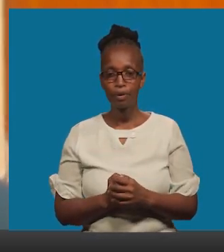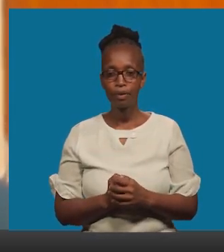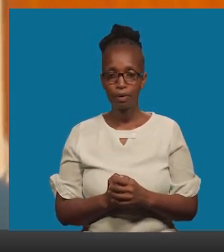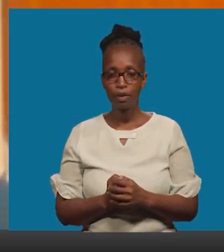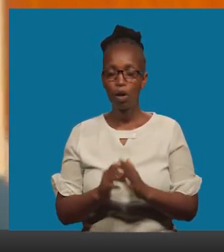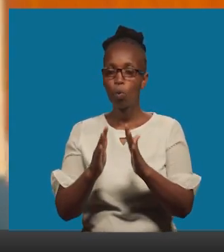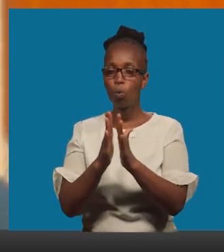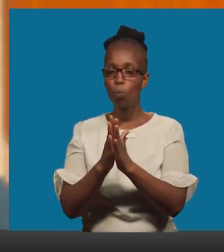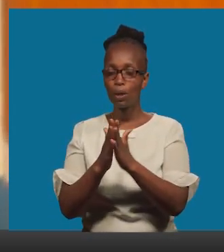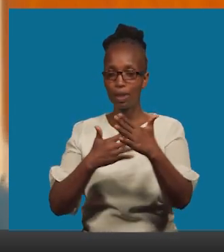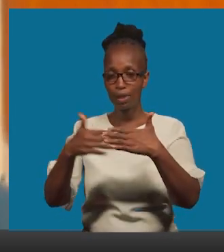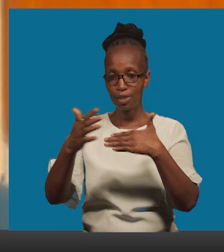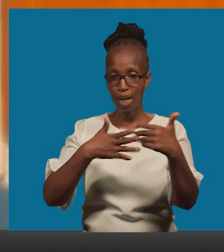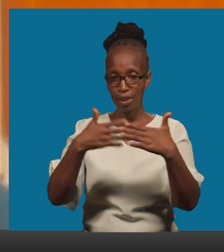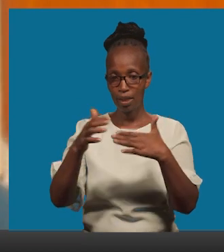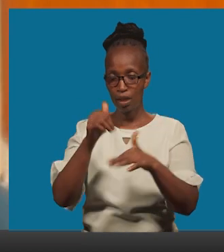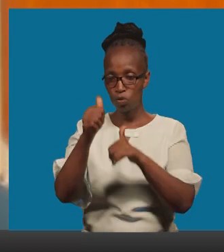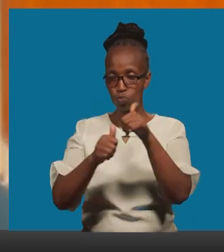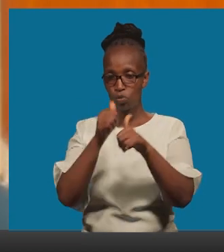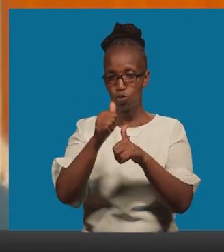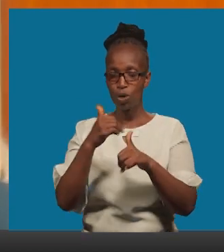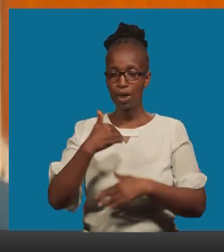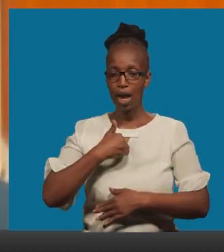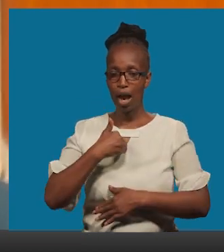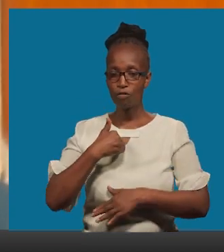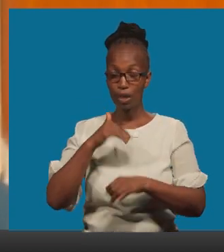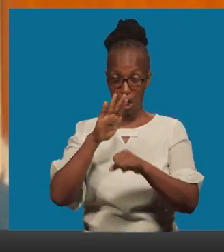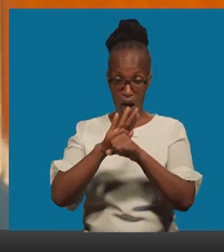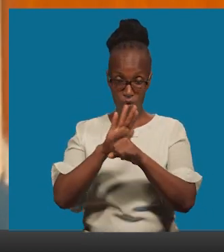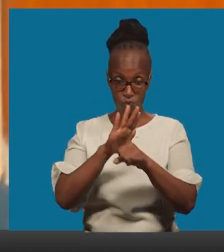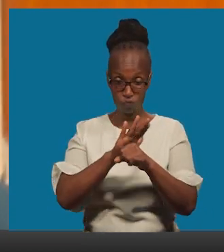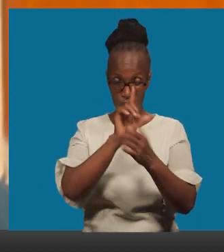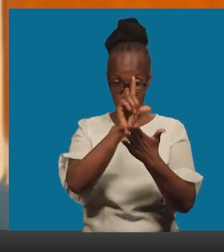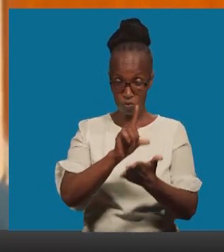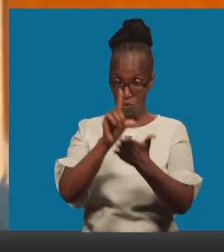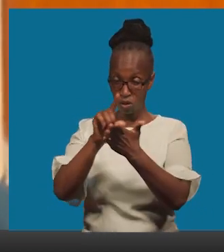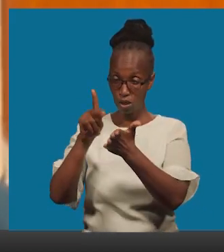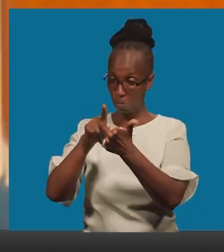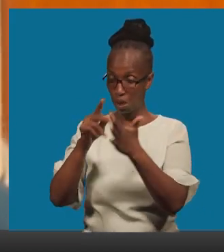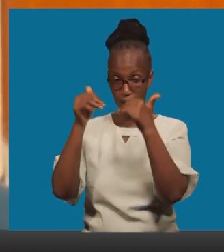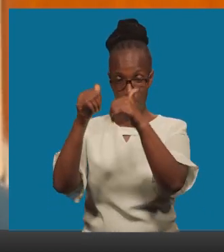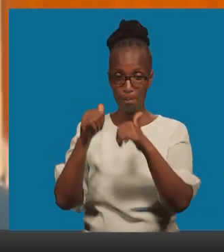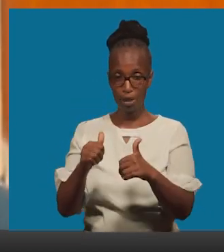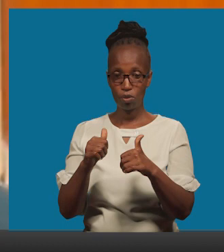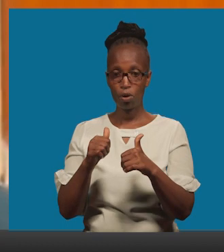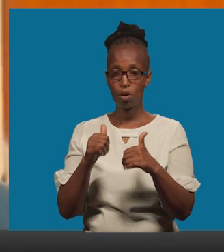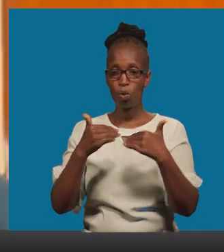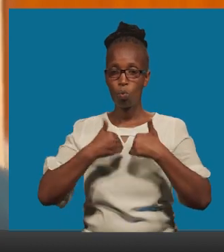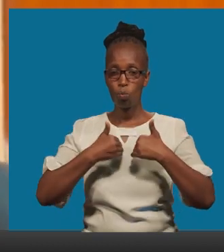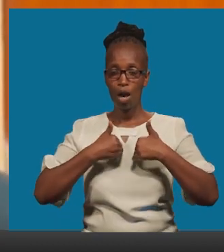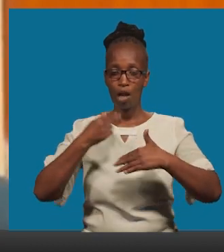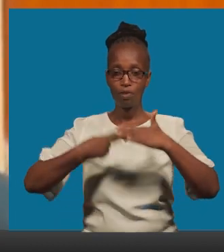country with indications that we are facing bankruptcy as inflation reaches